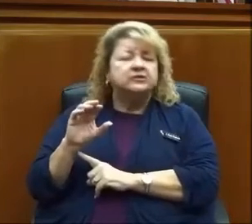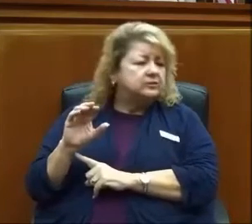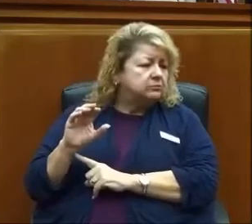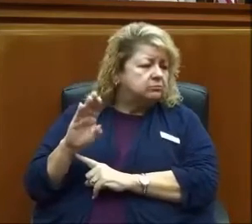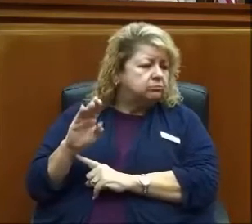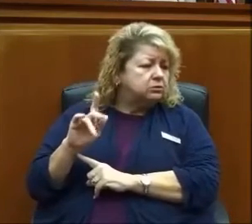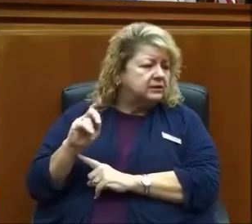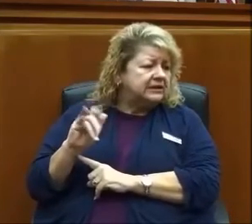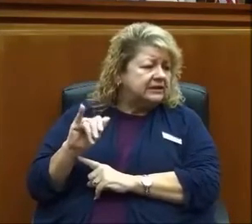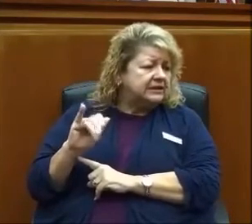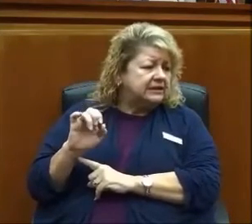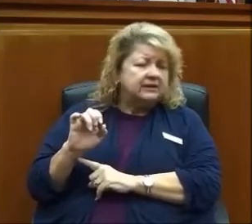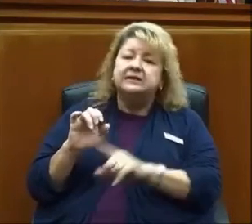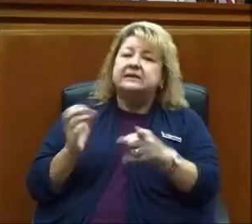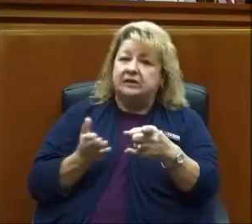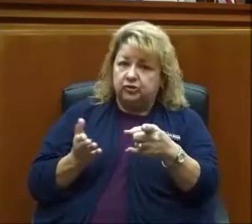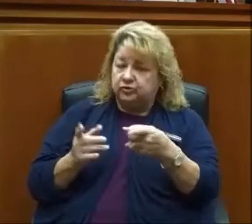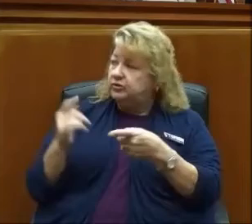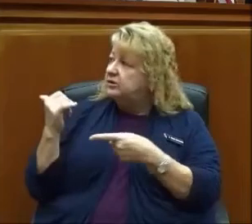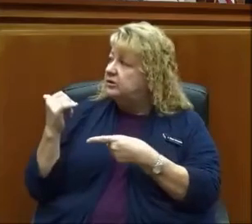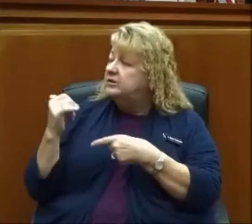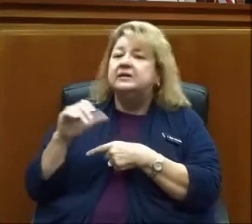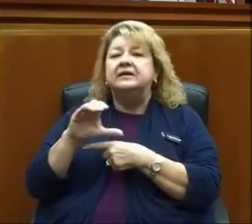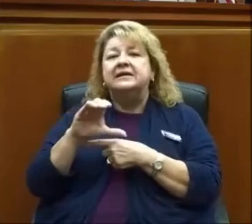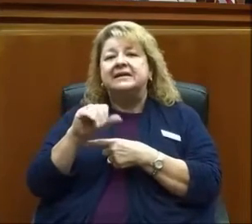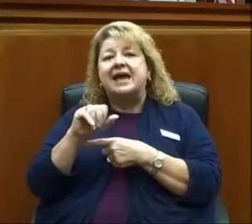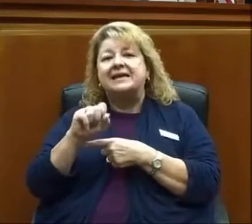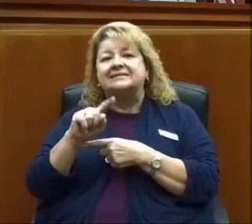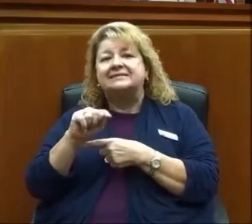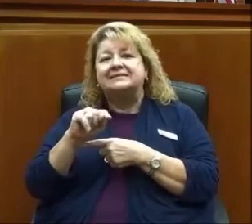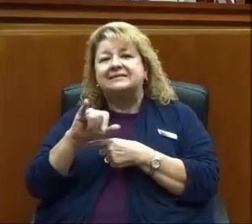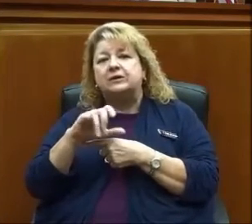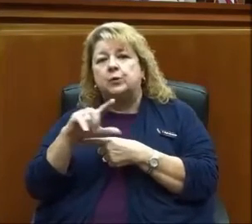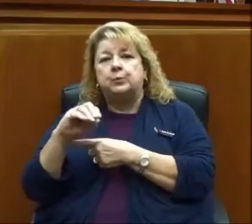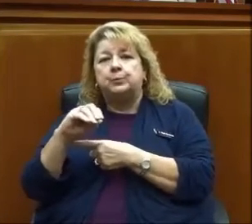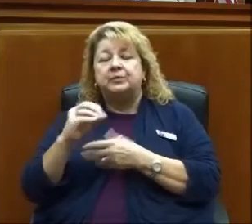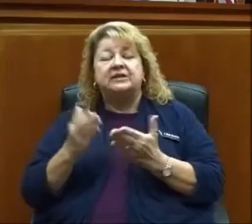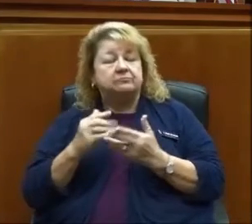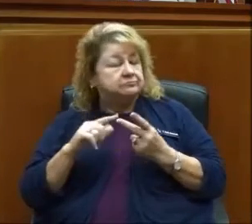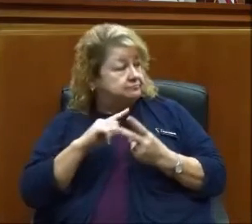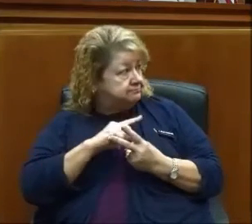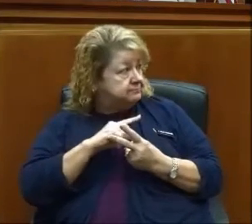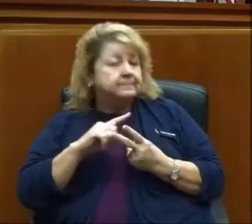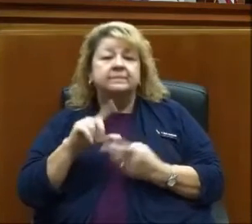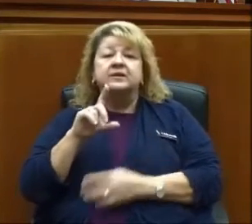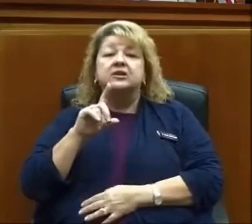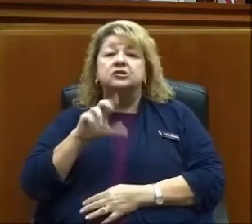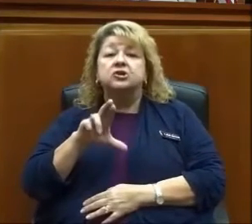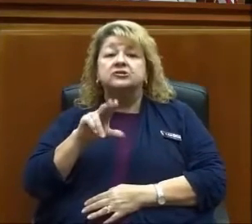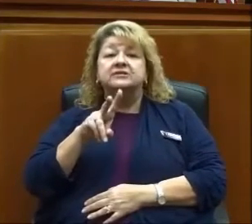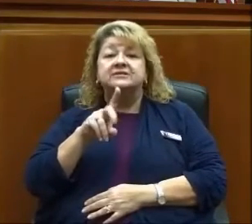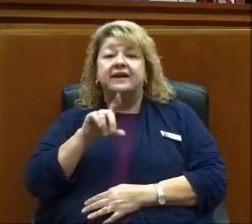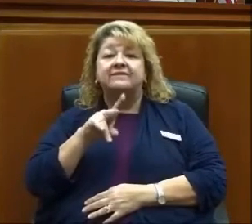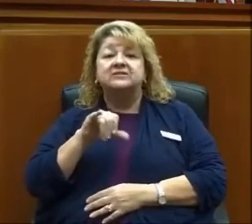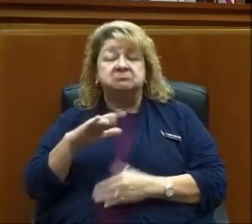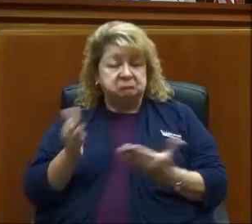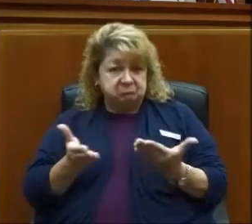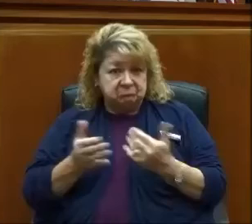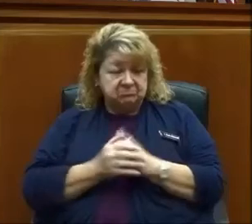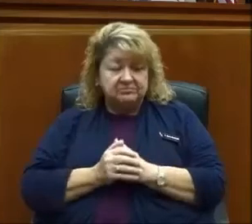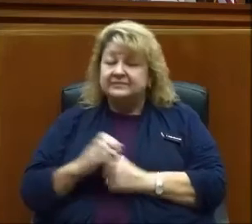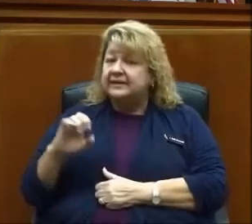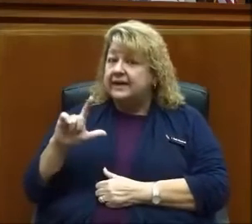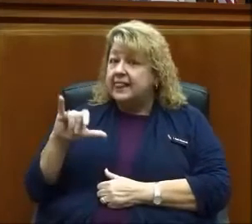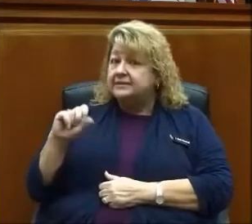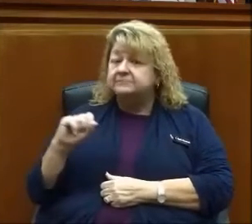Bolte. Present. Dr. Bolte is present. Mrs. Castillo. Present. Mrs. Castillo is present. Dr. Davis. Present. Dr. Davis is present.